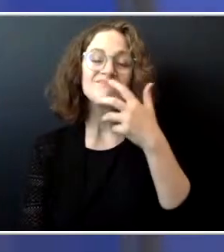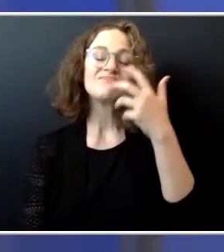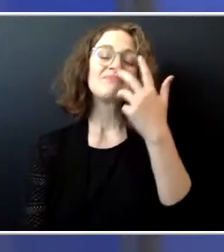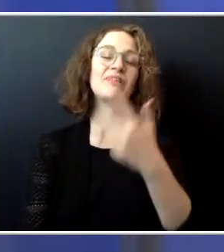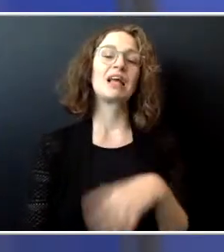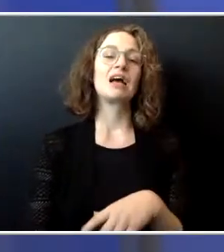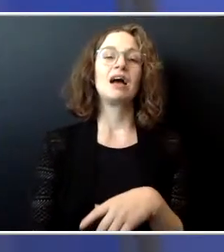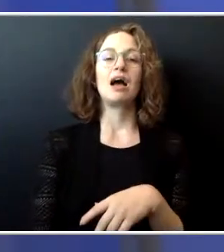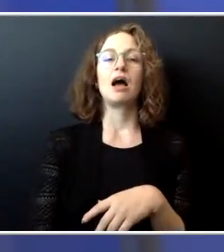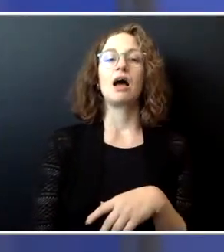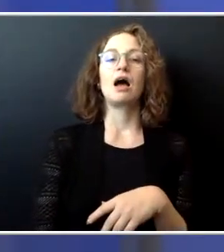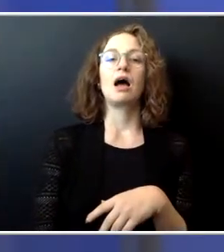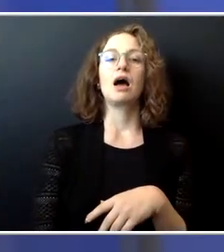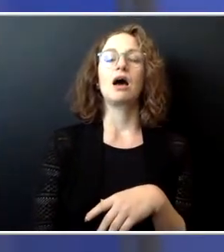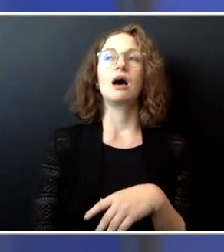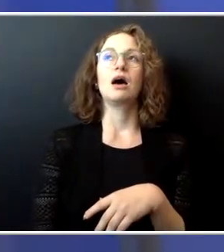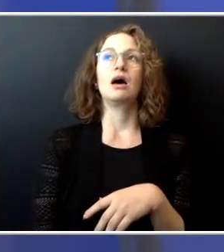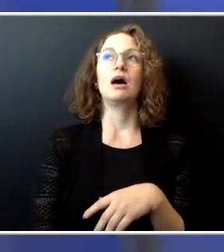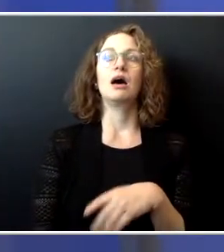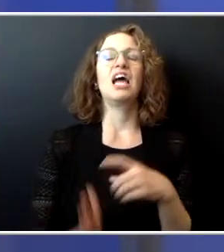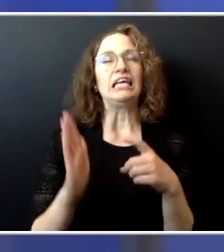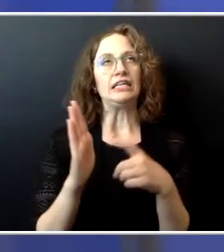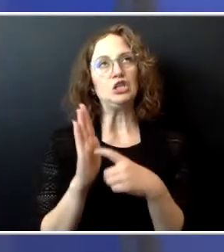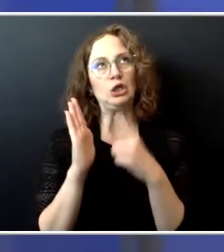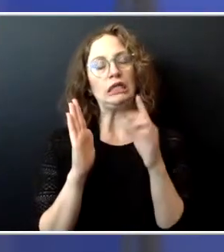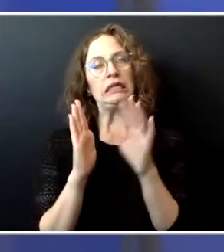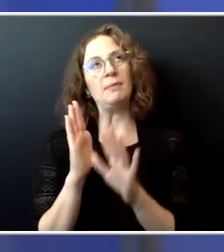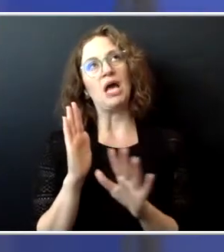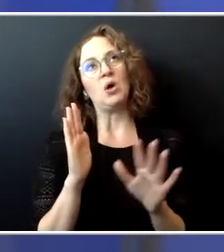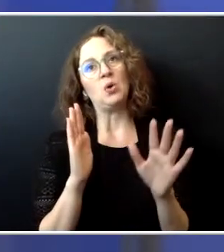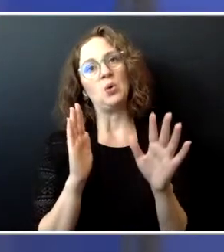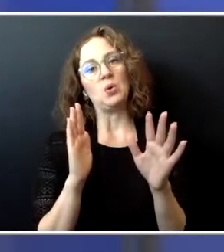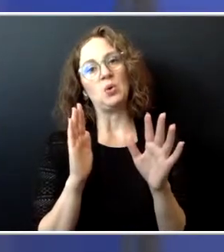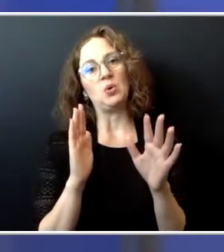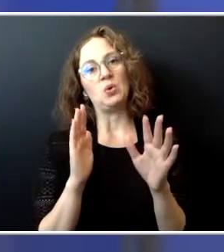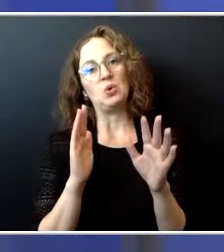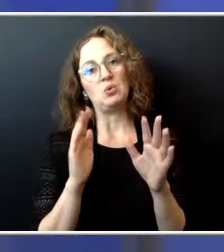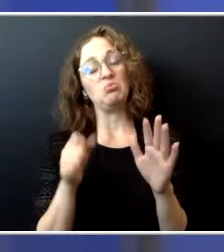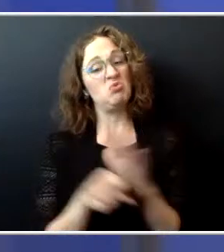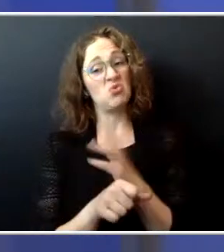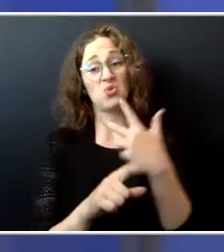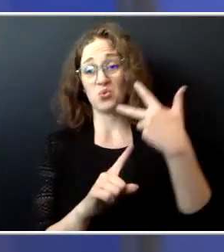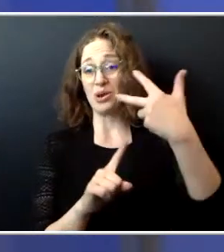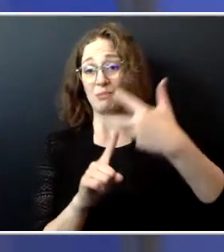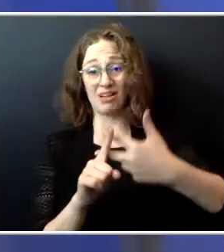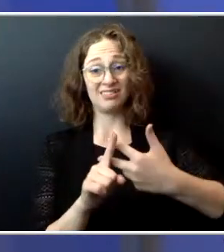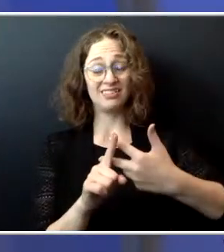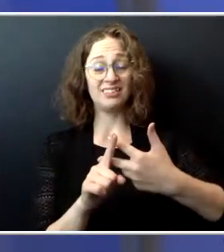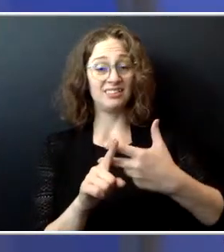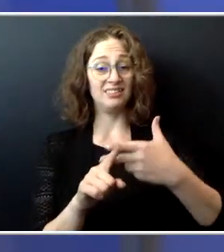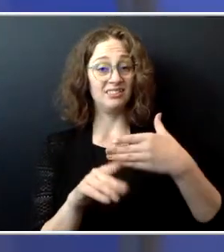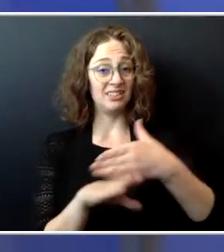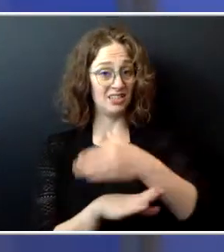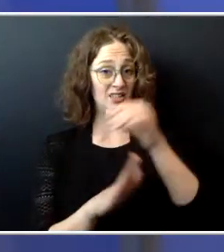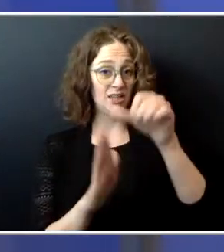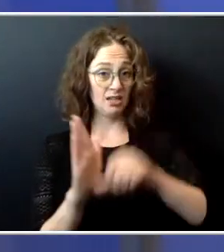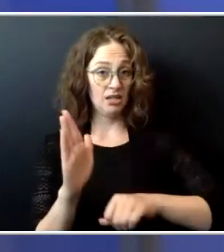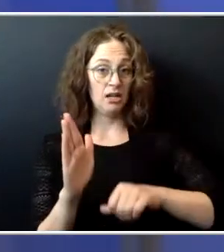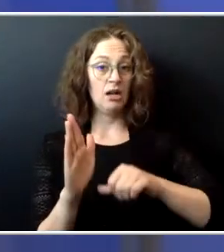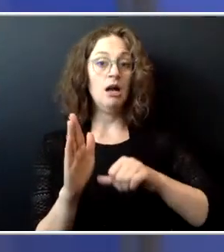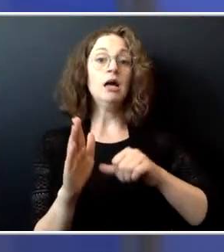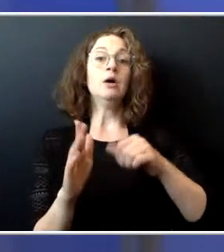So it took about the whole 3 months, post-surgery, and then when I got to work, I was